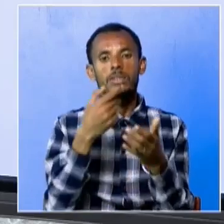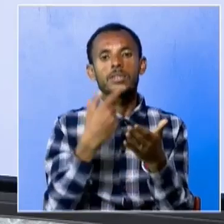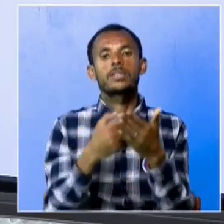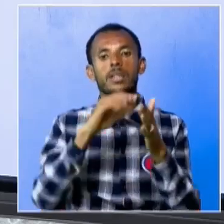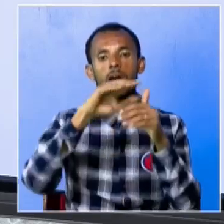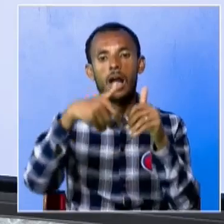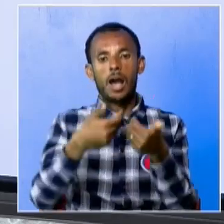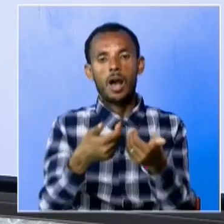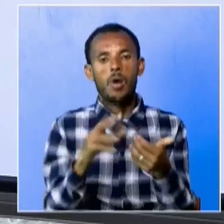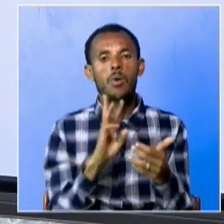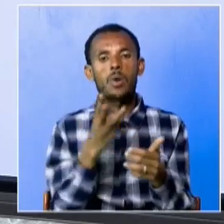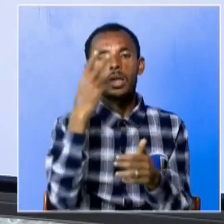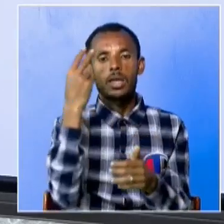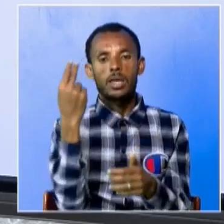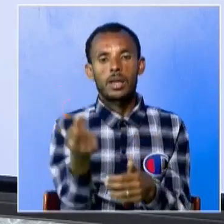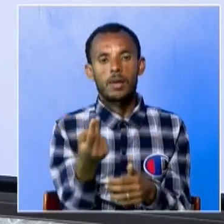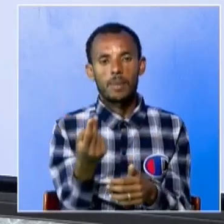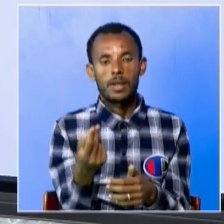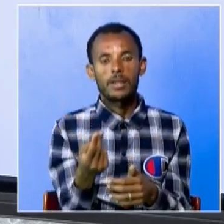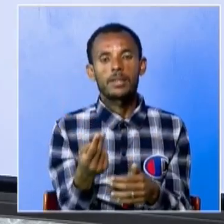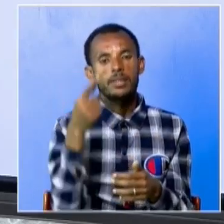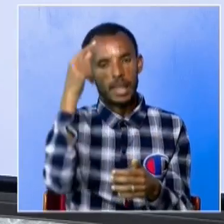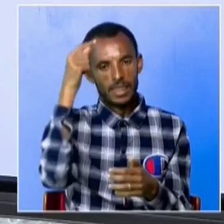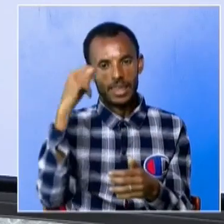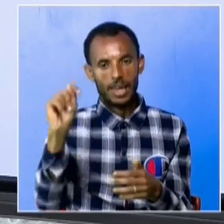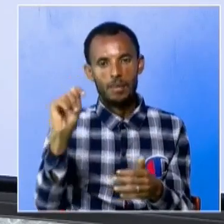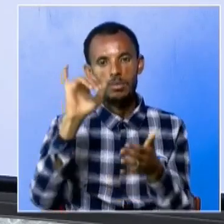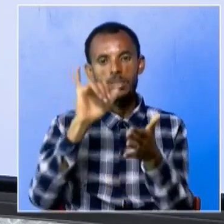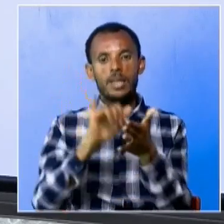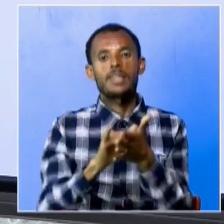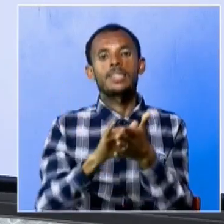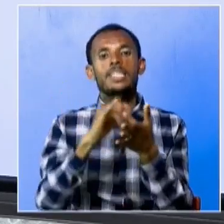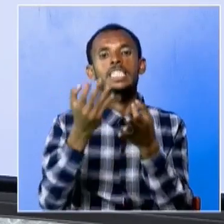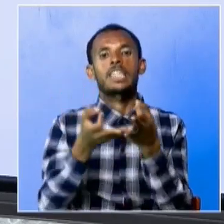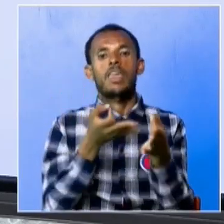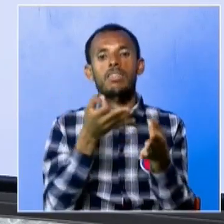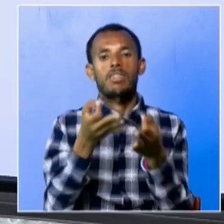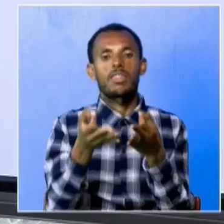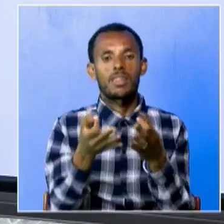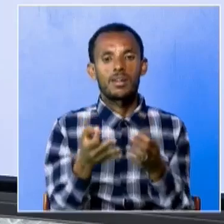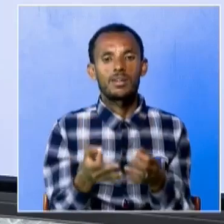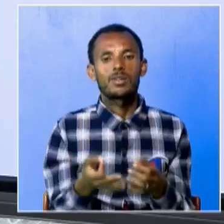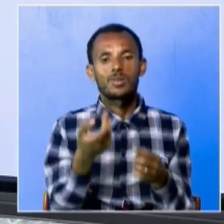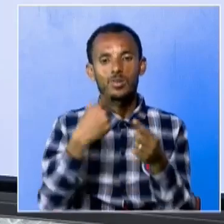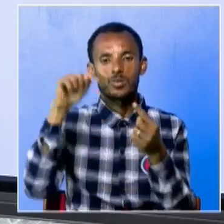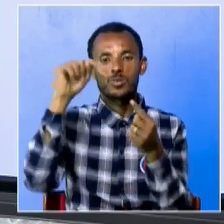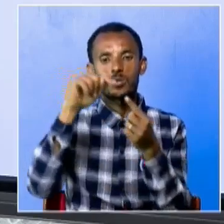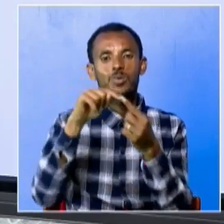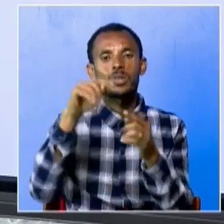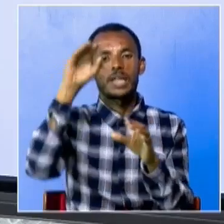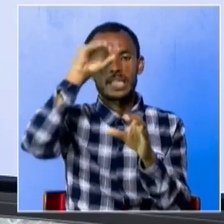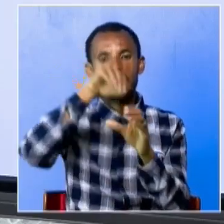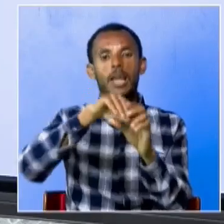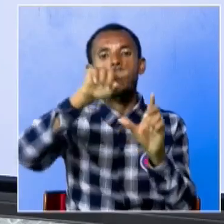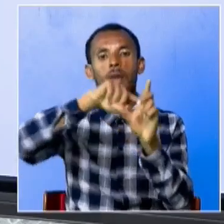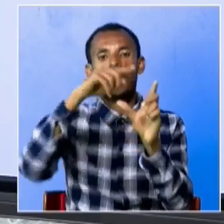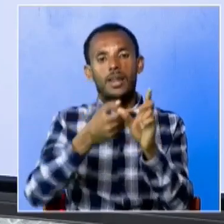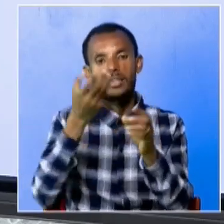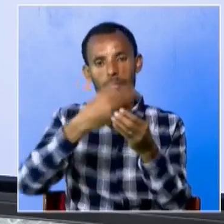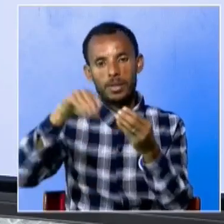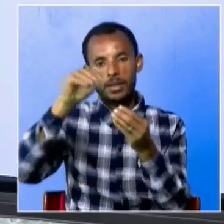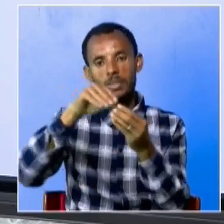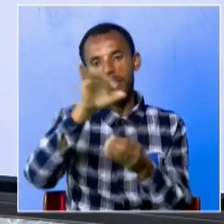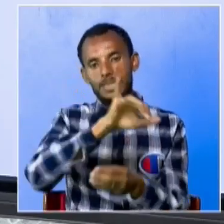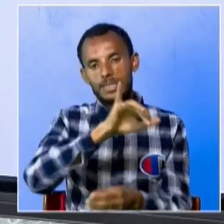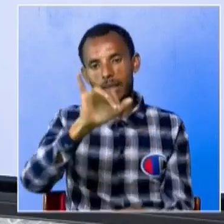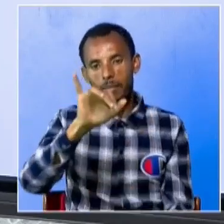how we apply the theorem that states two inscribed angles obtained by the